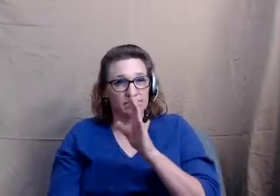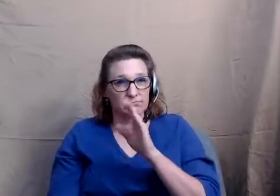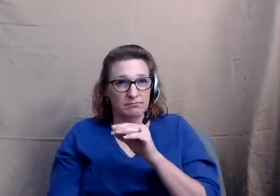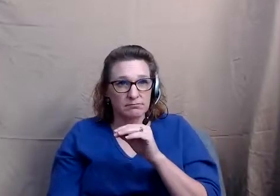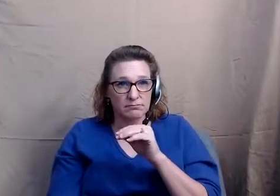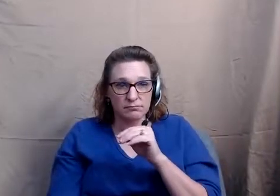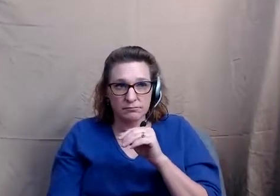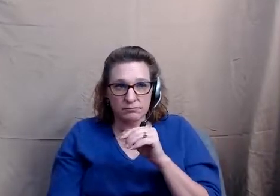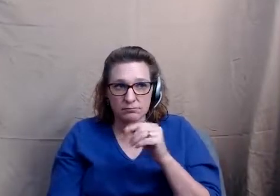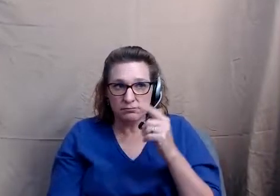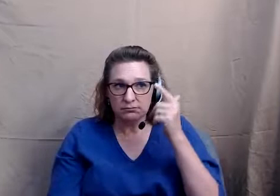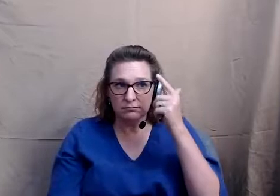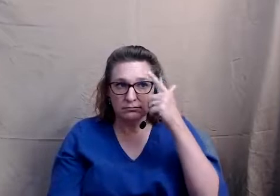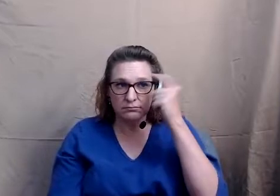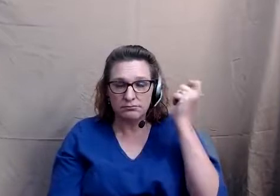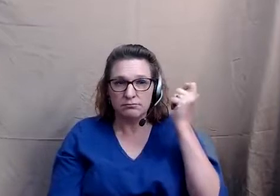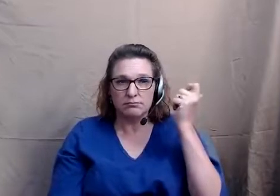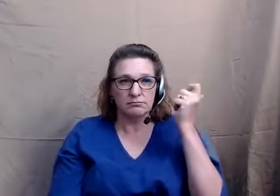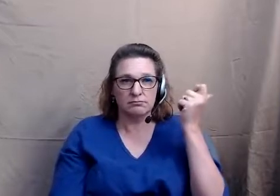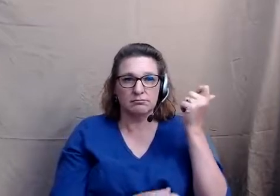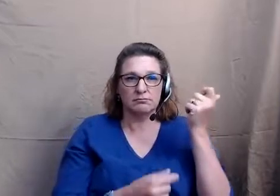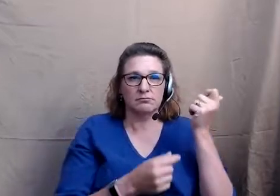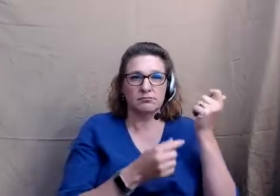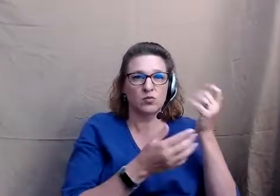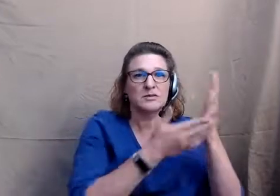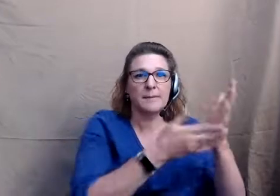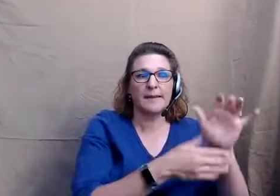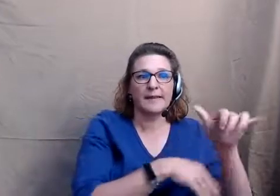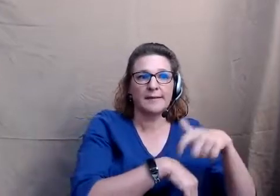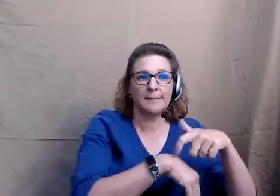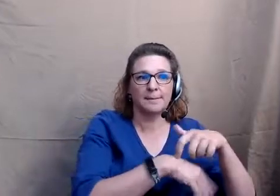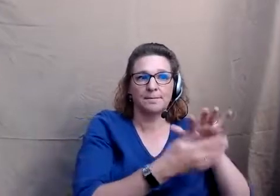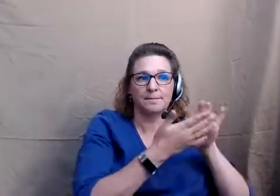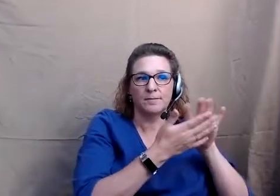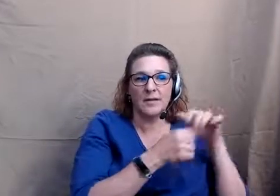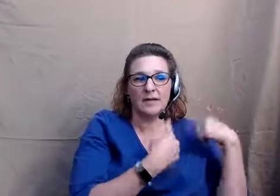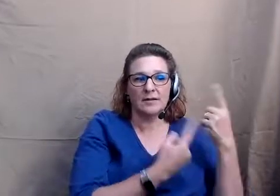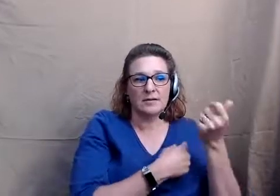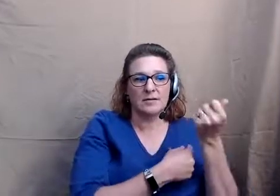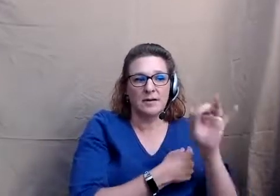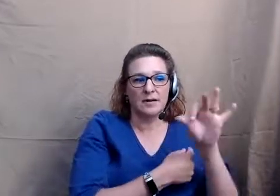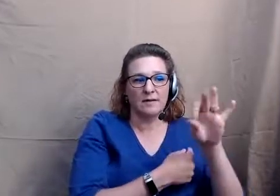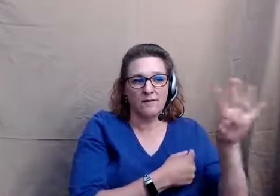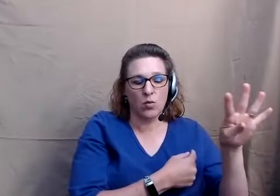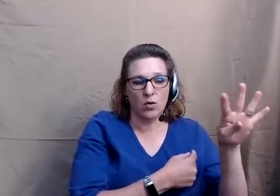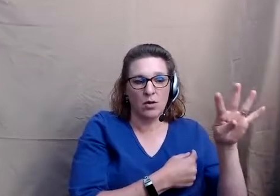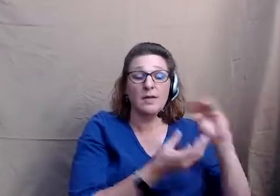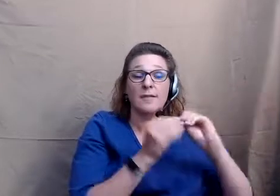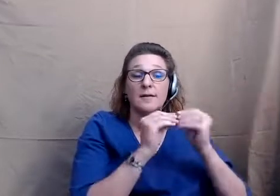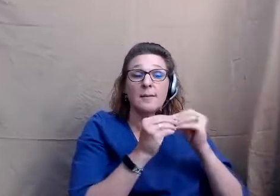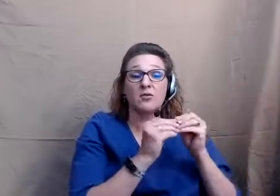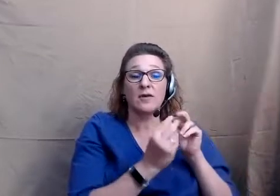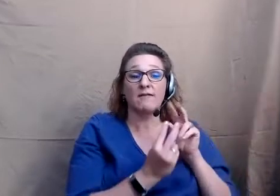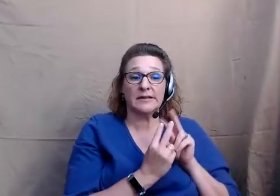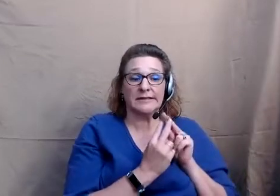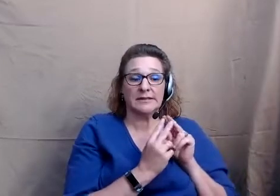was dropping over that same period of time. So since 1994, rates of intimate partner violence in the